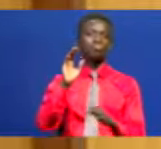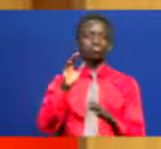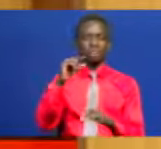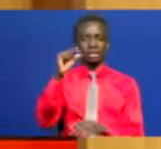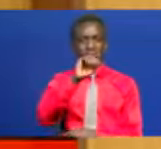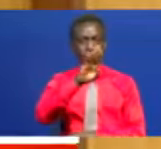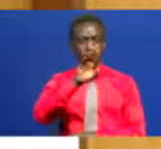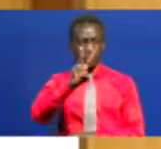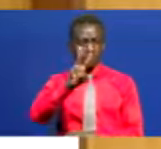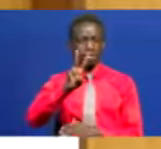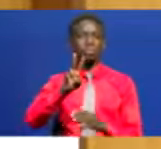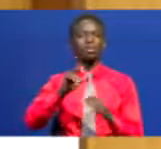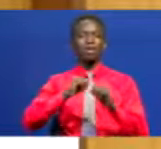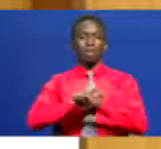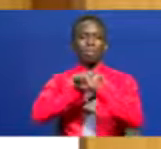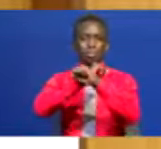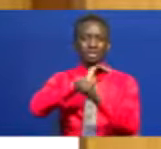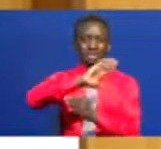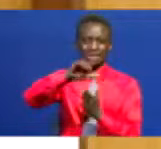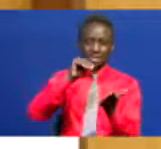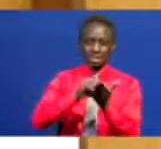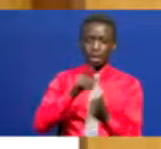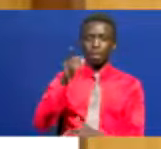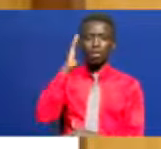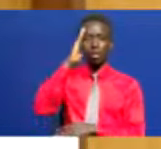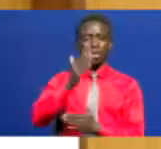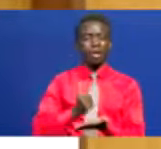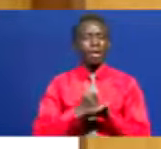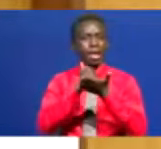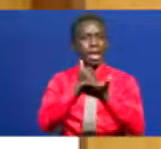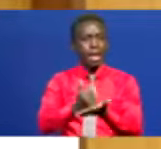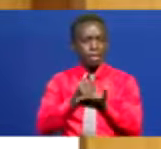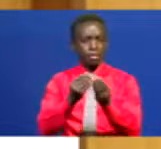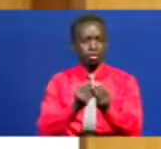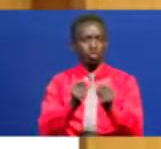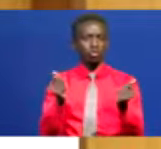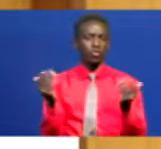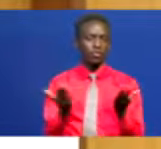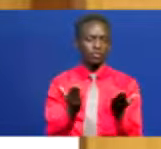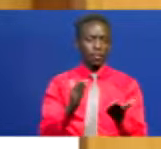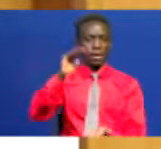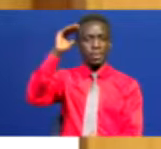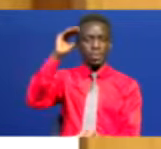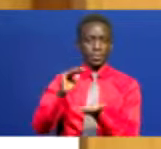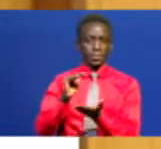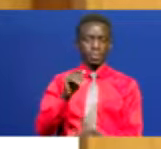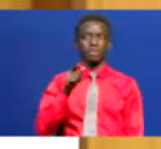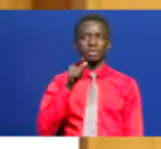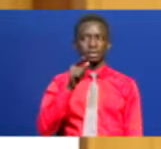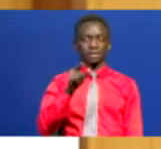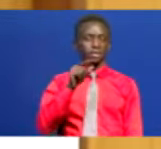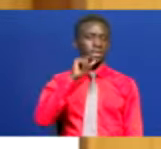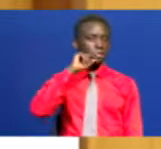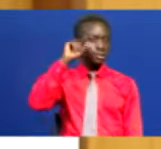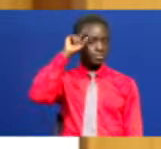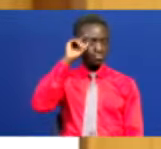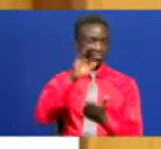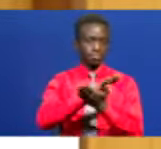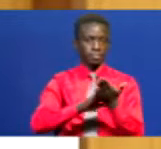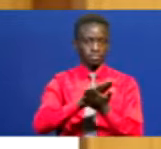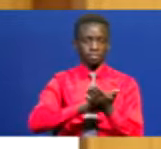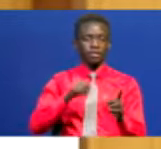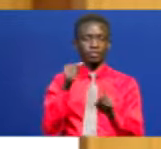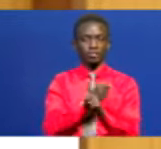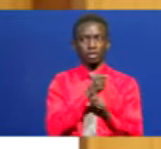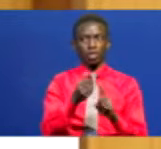also continue to address the issue of reduction of gender-based violence. We have to work together, we have to support each